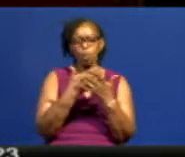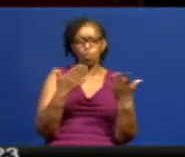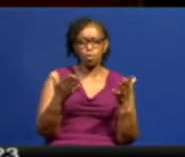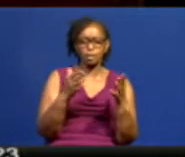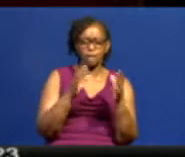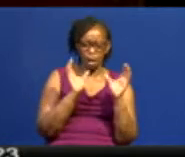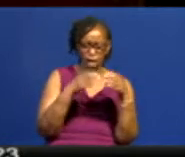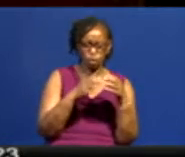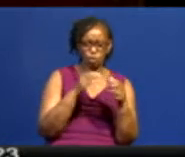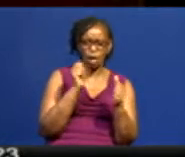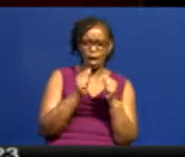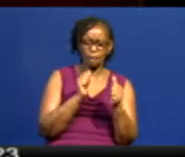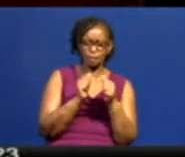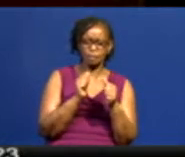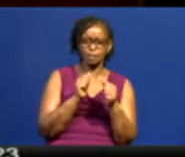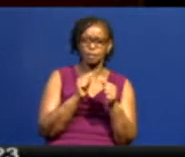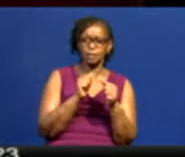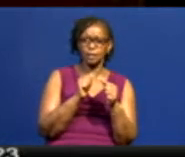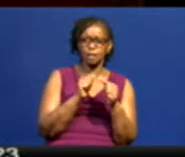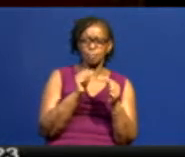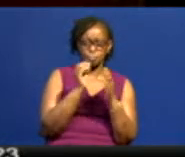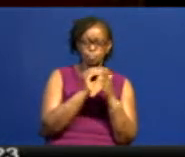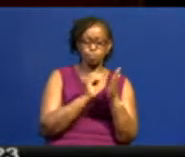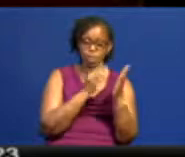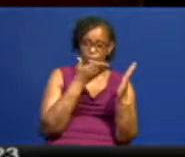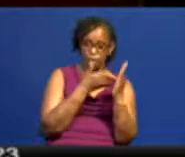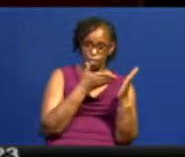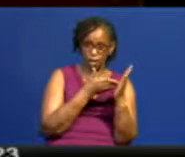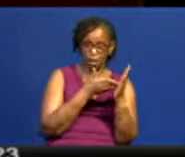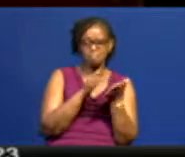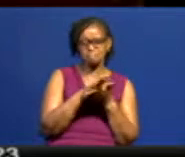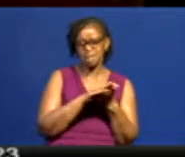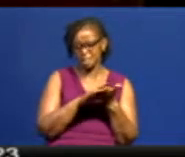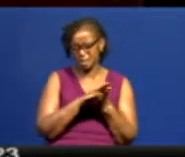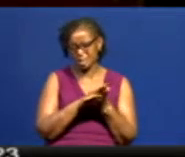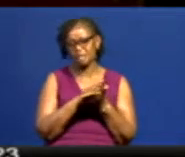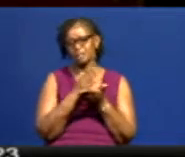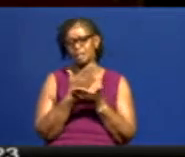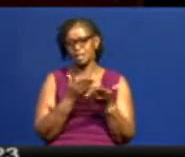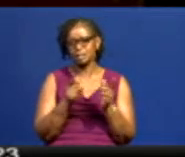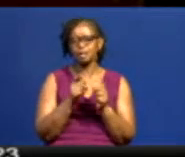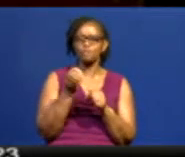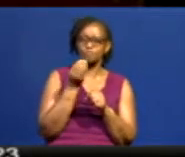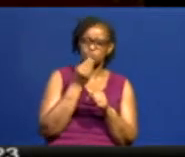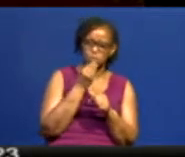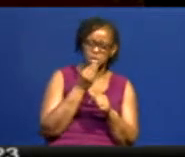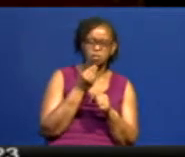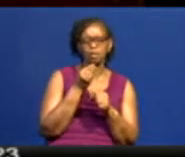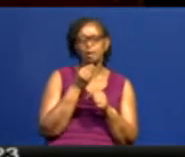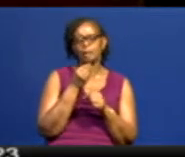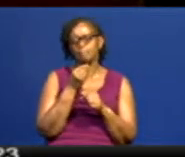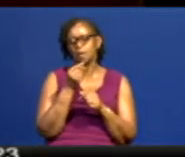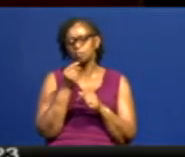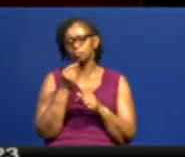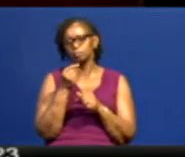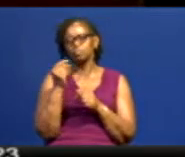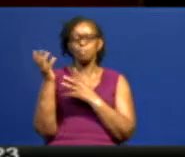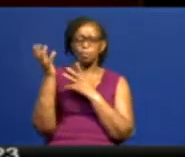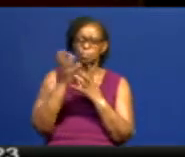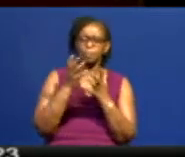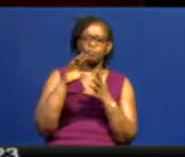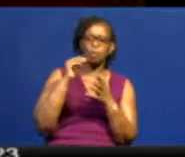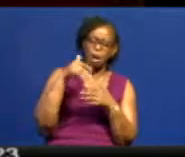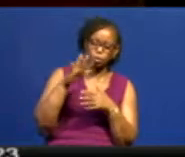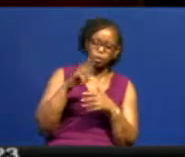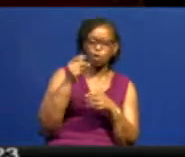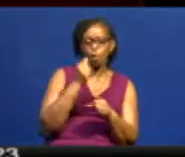policy, should not include essential goods, basic necessity goods, food items, whether imported or locally made, medicament and agriculture-related